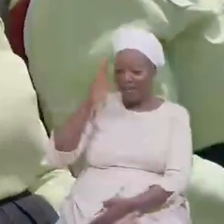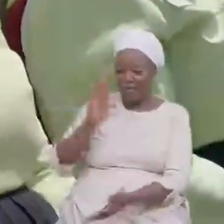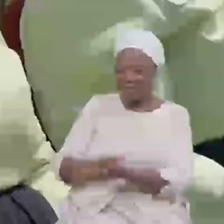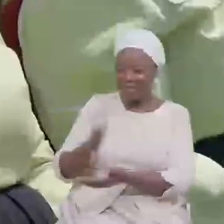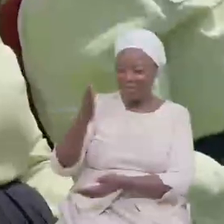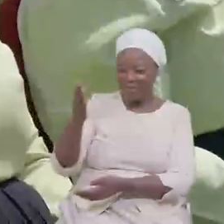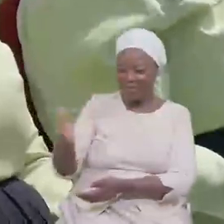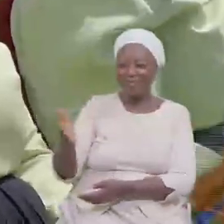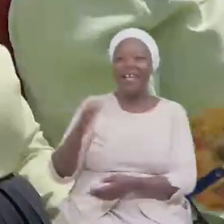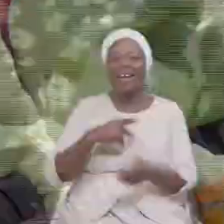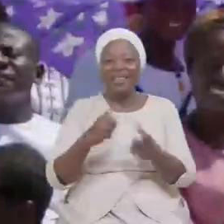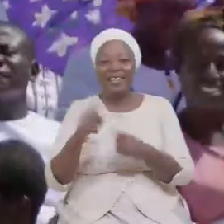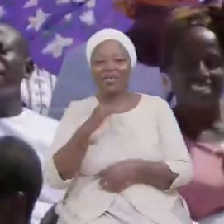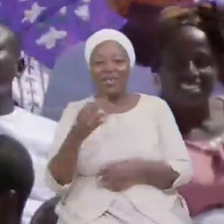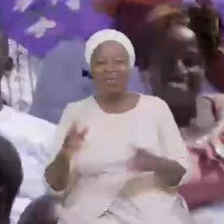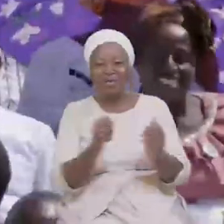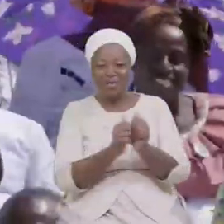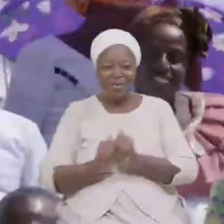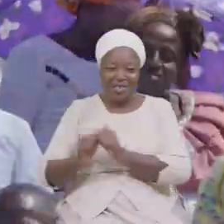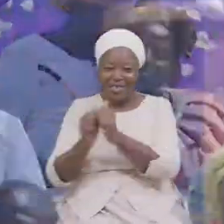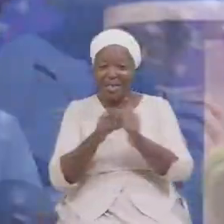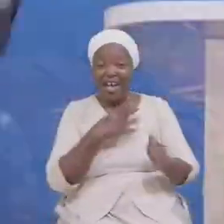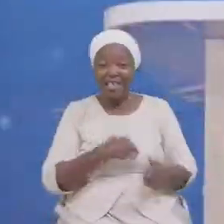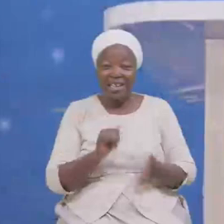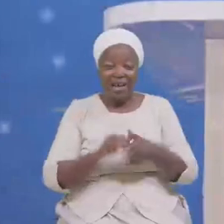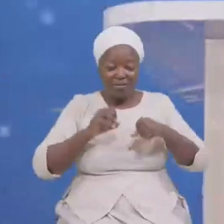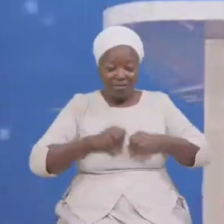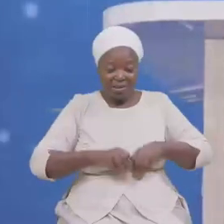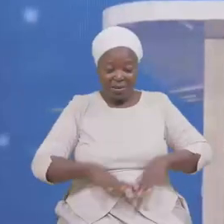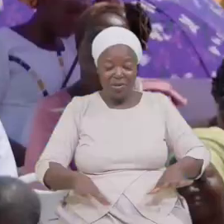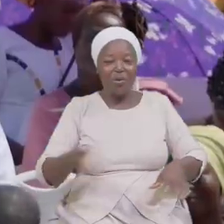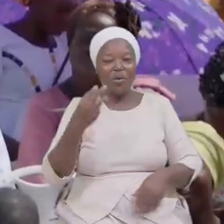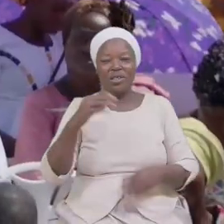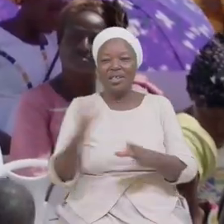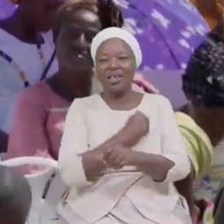brought together, and the broken heart was taken away.